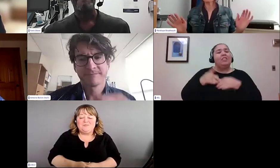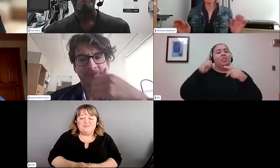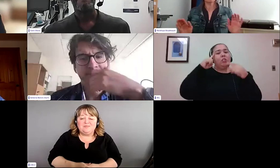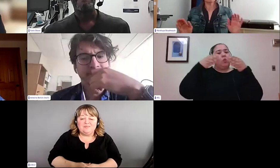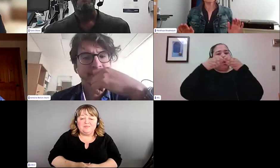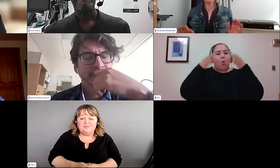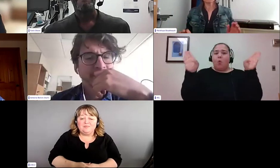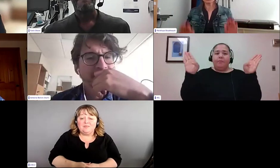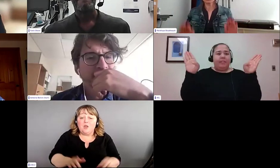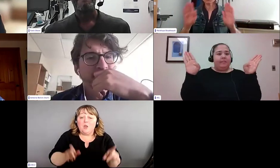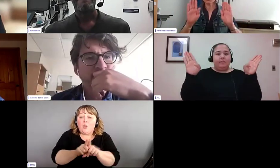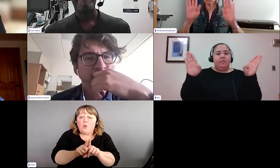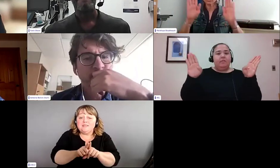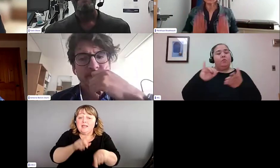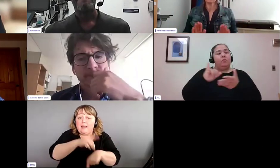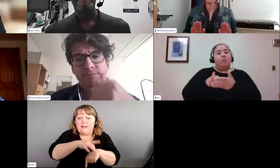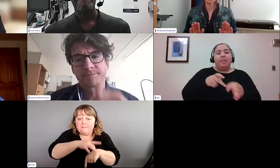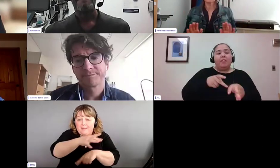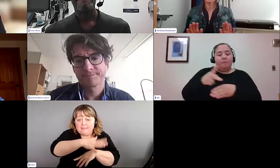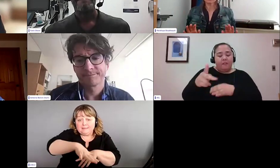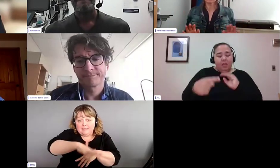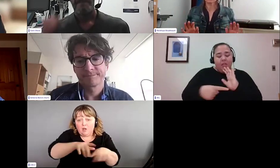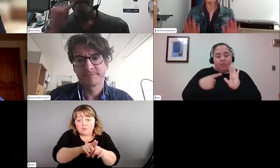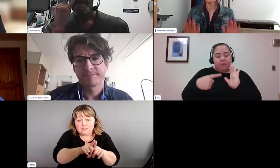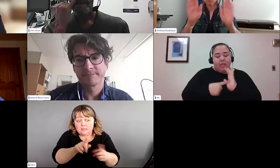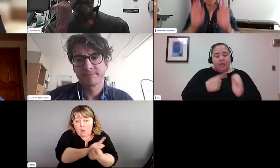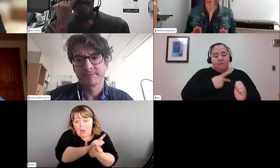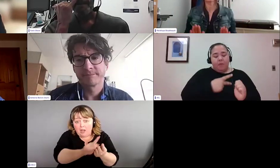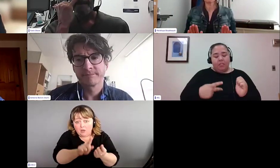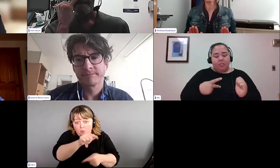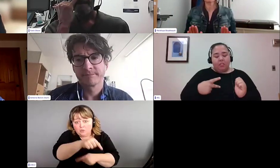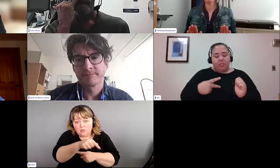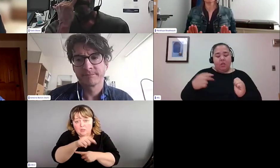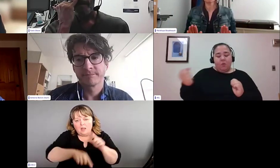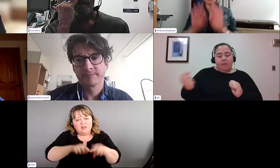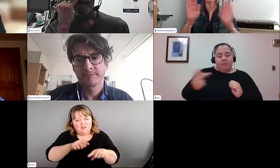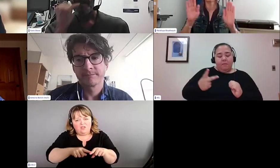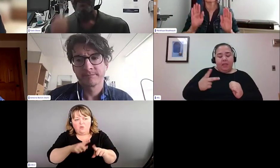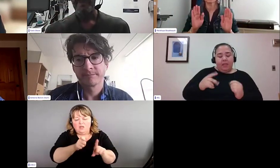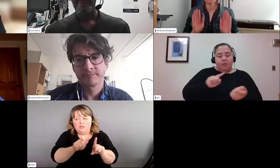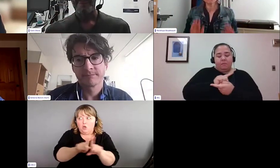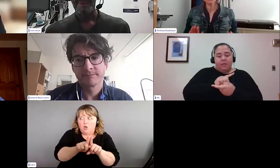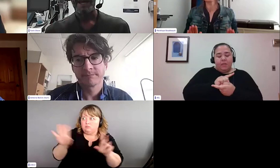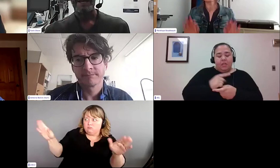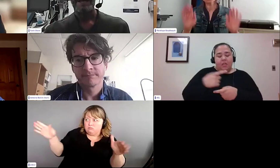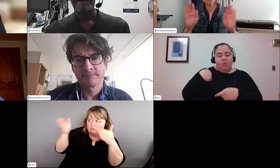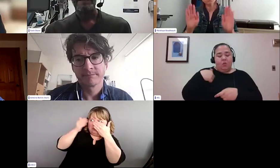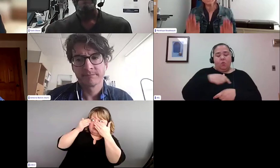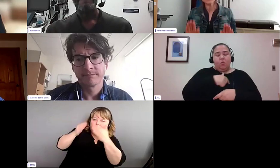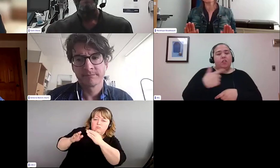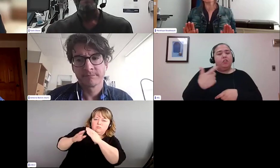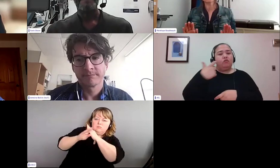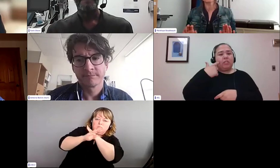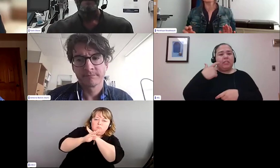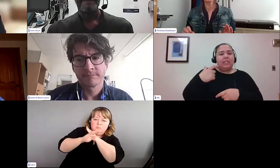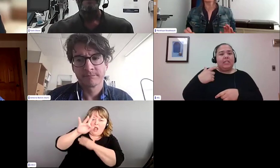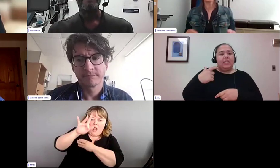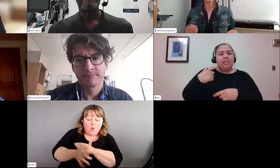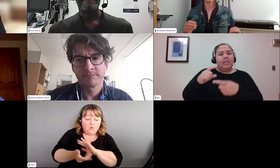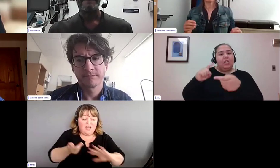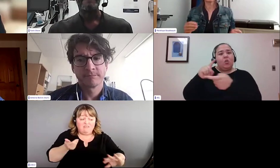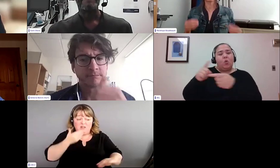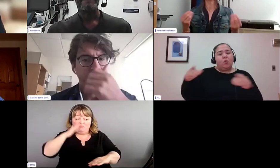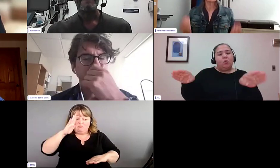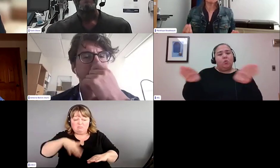to the professionals. Sometimes the patients also, the people we meet, have been, with reason, have closed a wall because they have